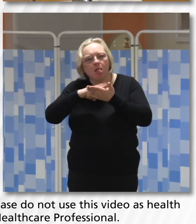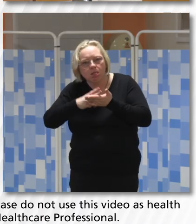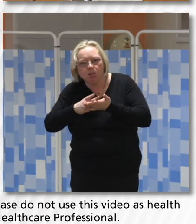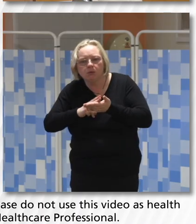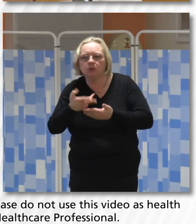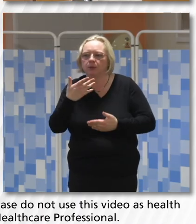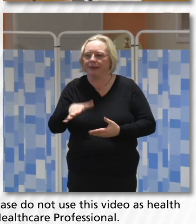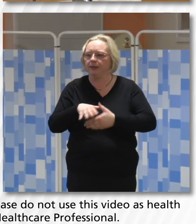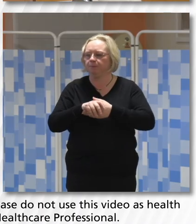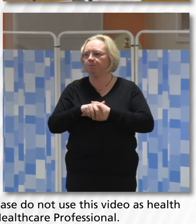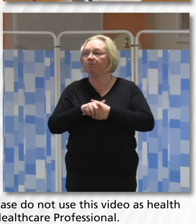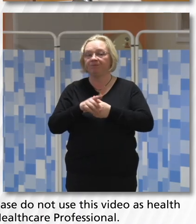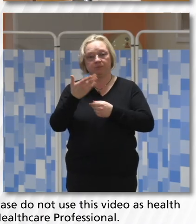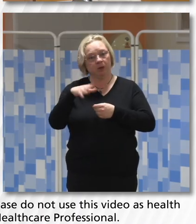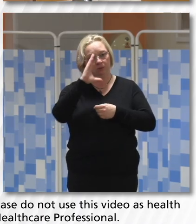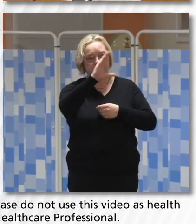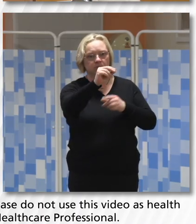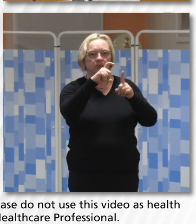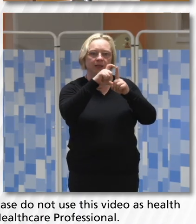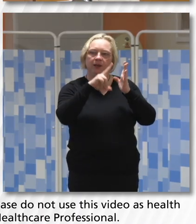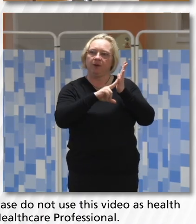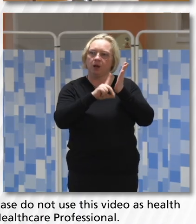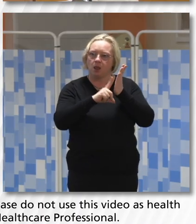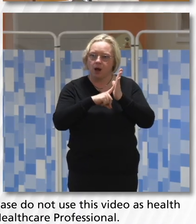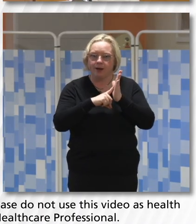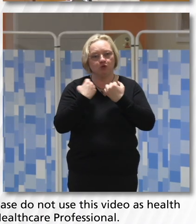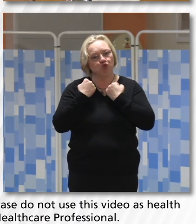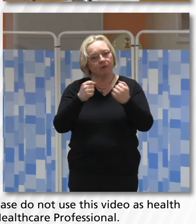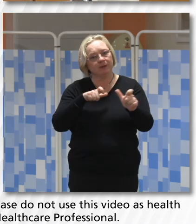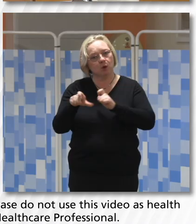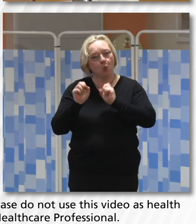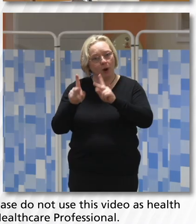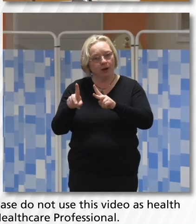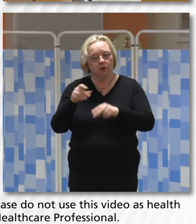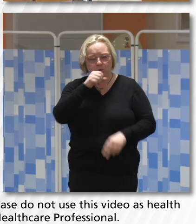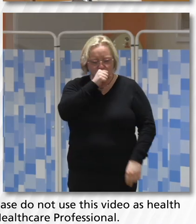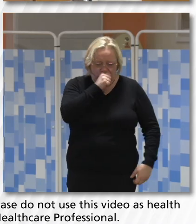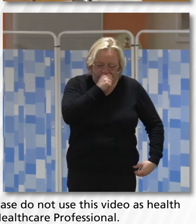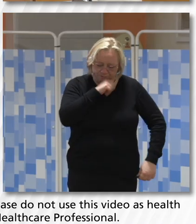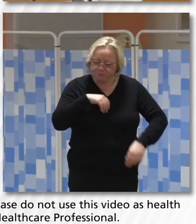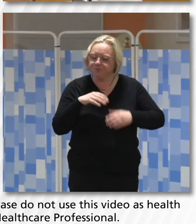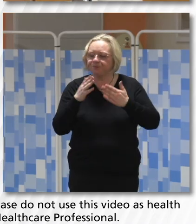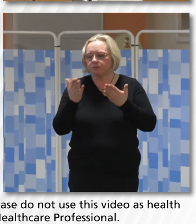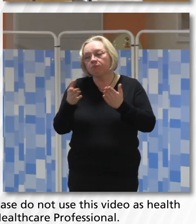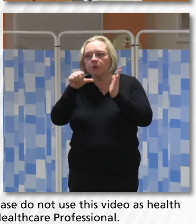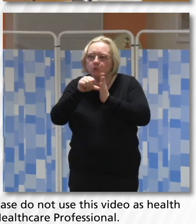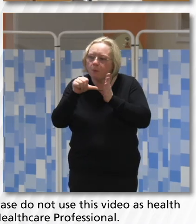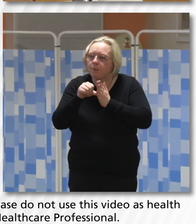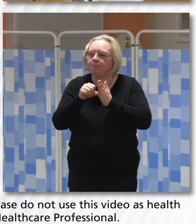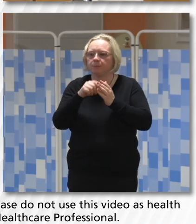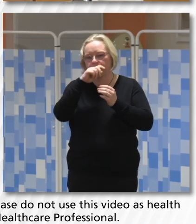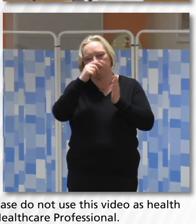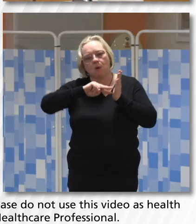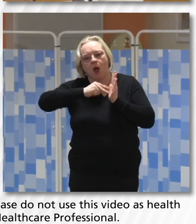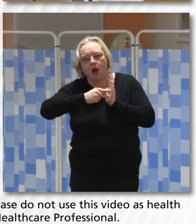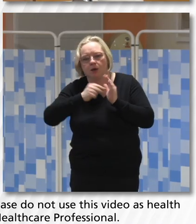Have they been able to inform the DVLA? How's driving going? Are they experiencing any problems? What are their plans